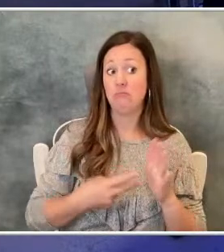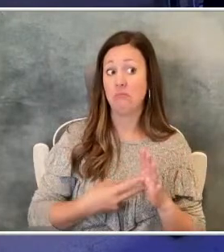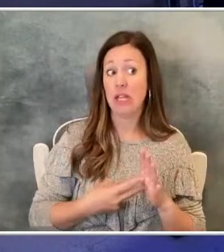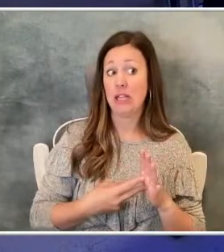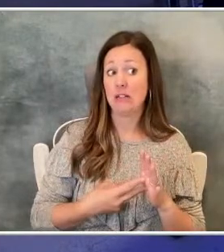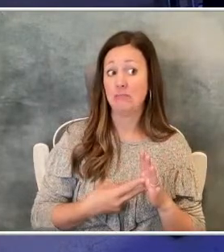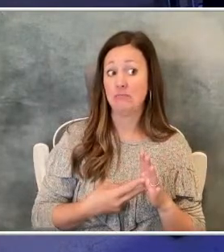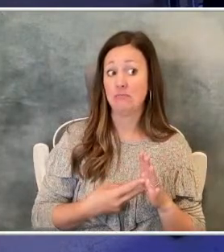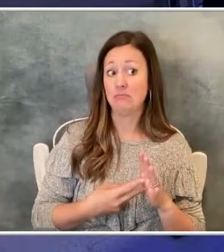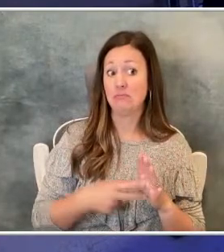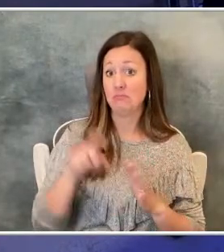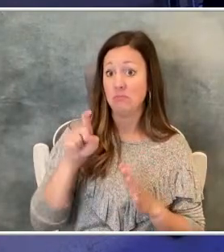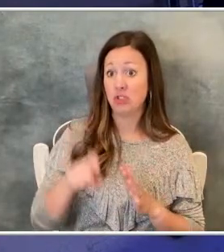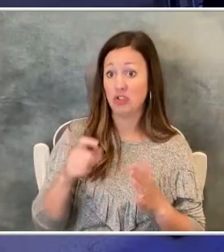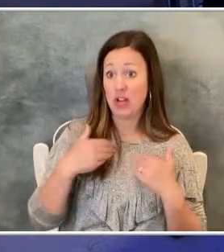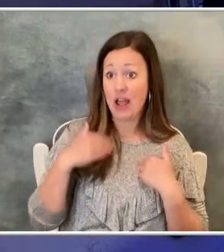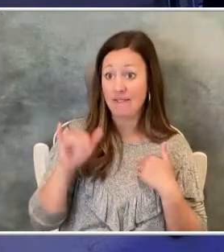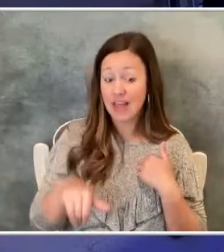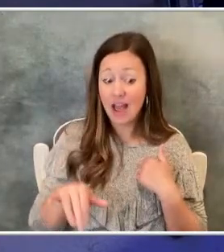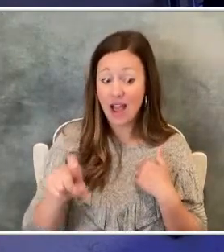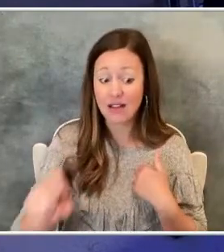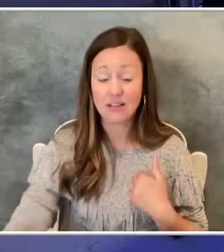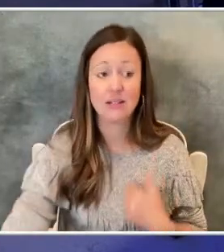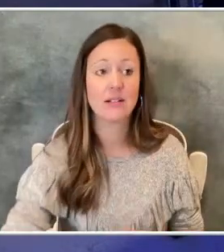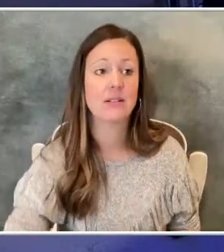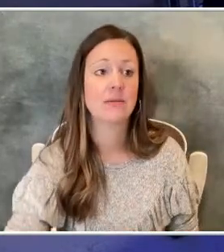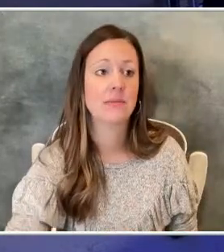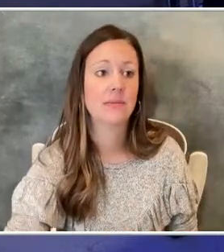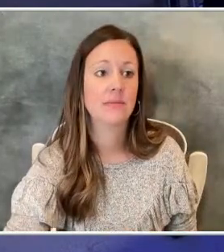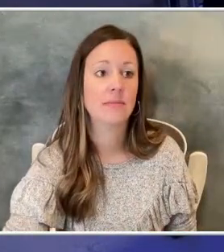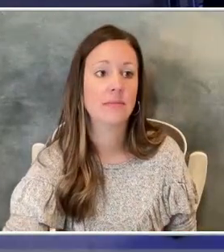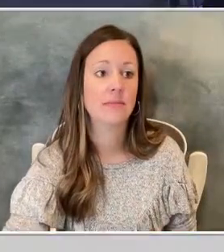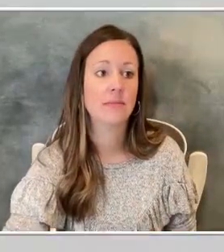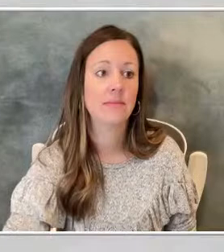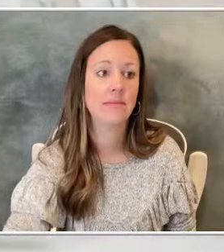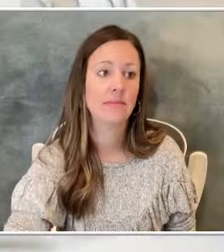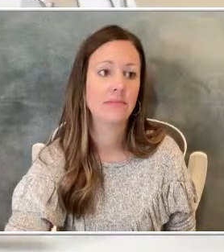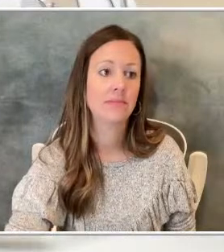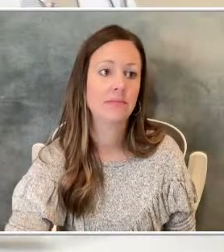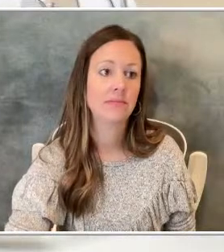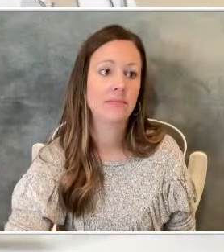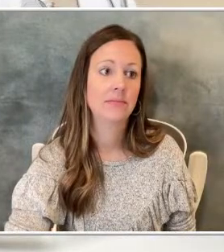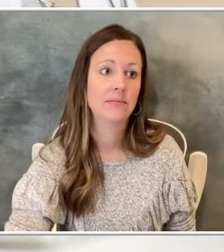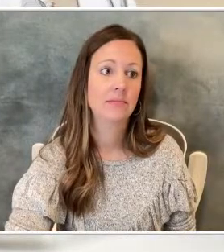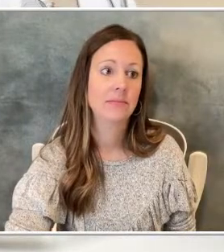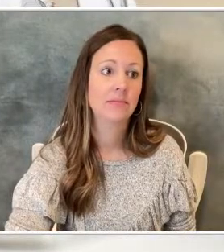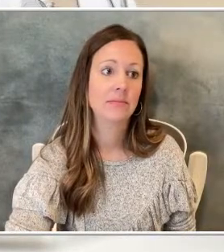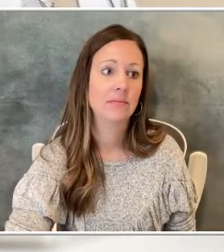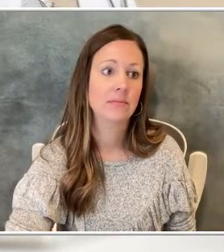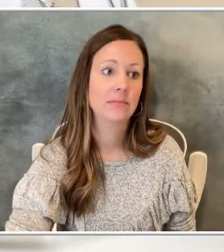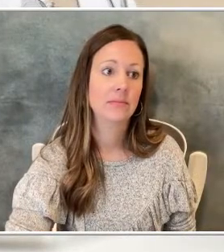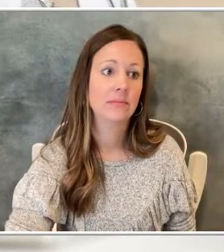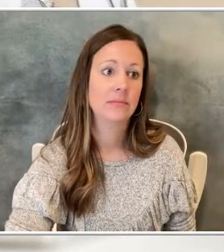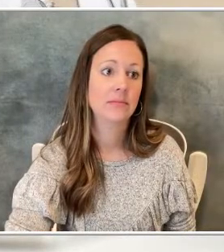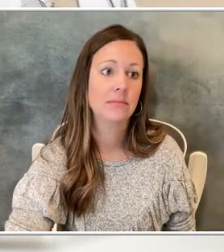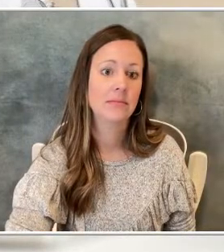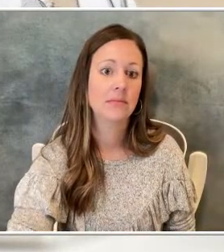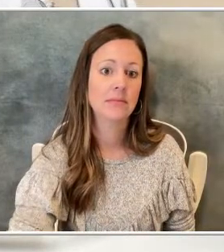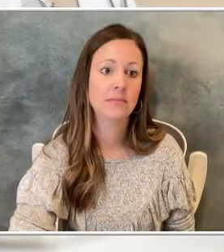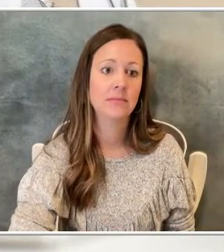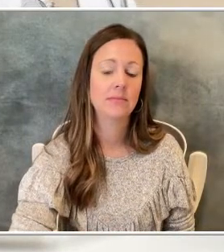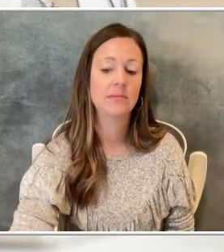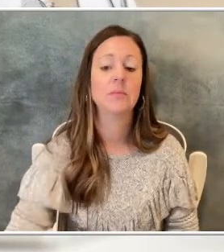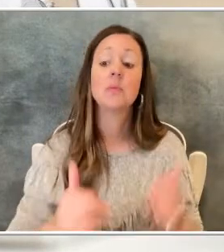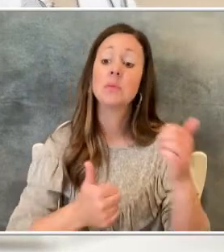this screened? And how do I ask for it? They should have been. Most pediatricians, the recommendations from the American Academy of